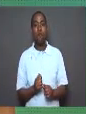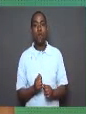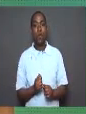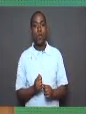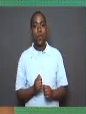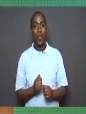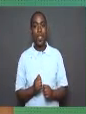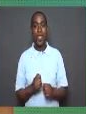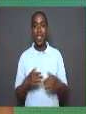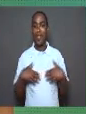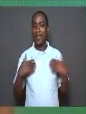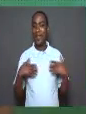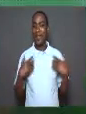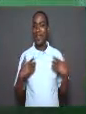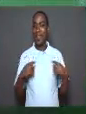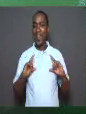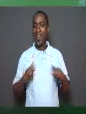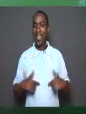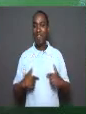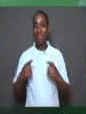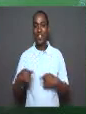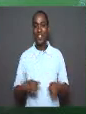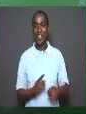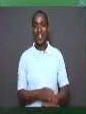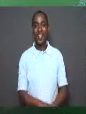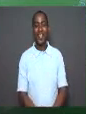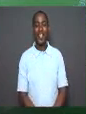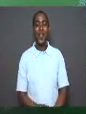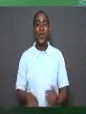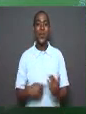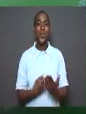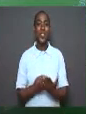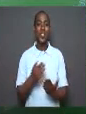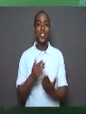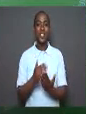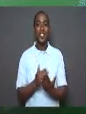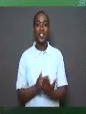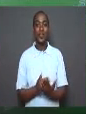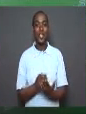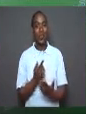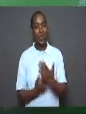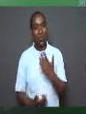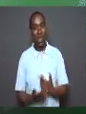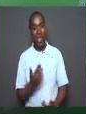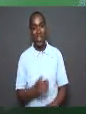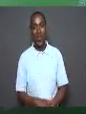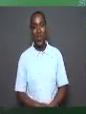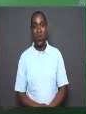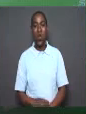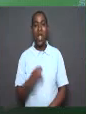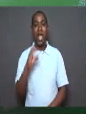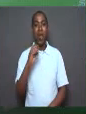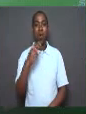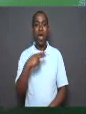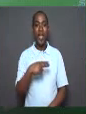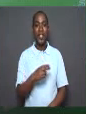healthy lifestyle. In this lesson, we will discuss